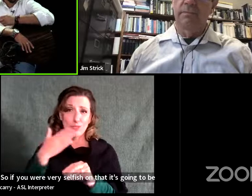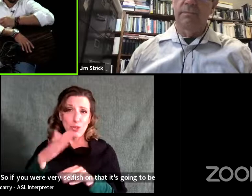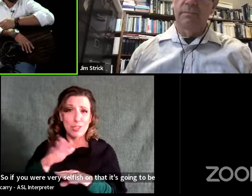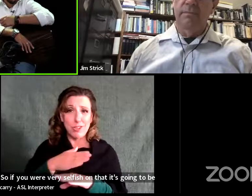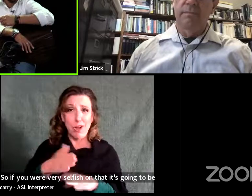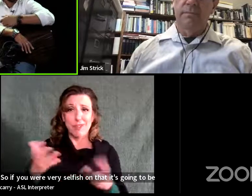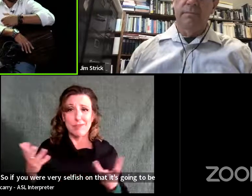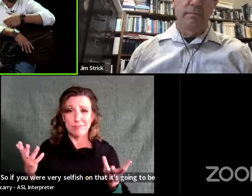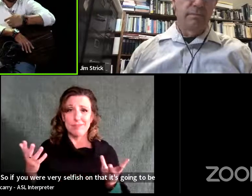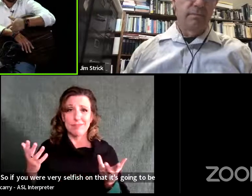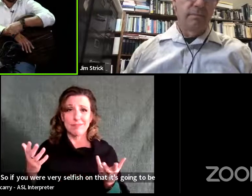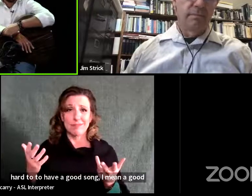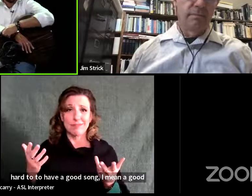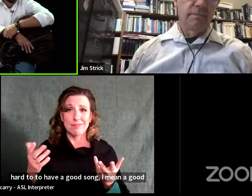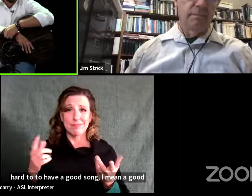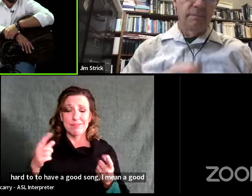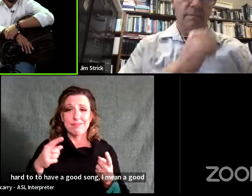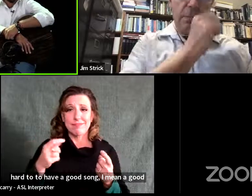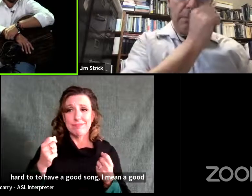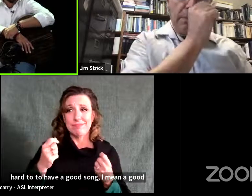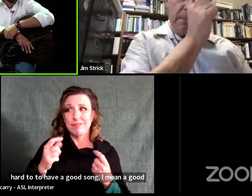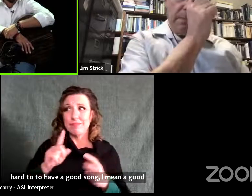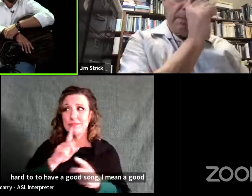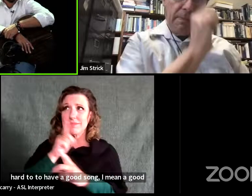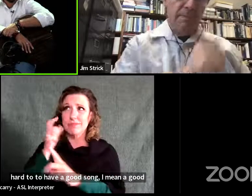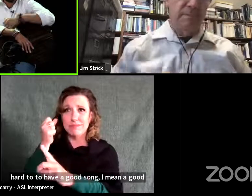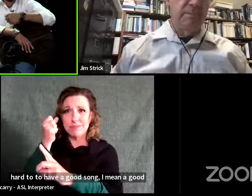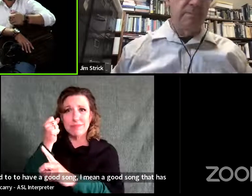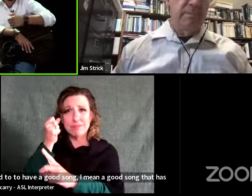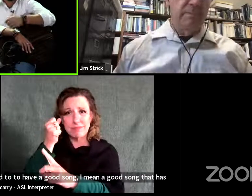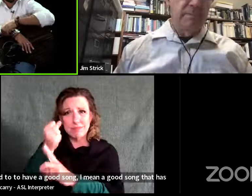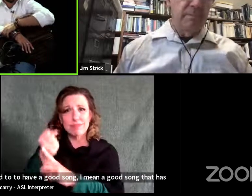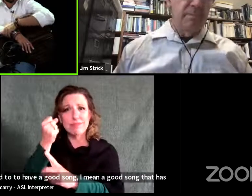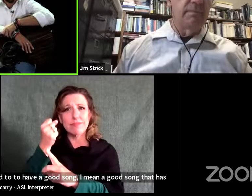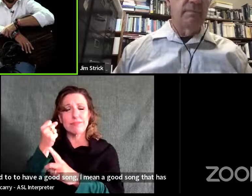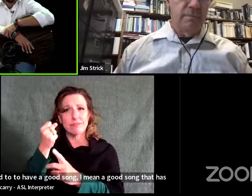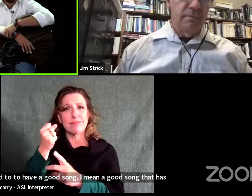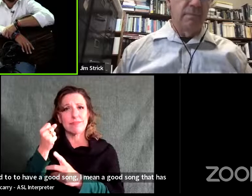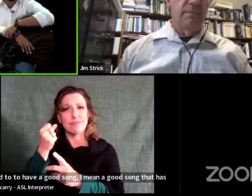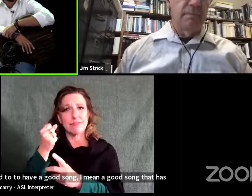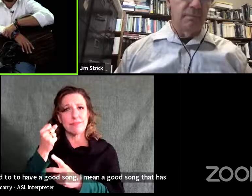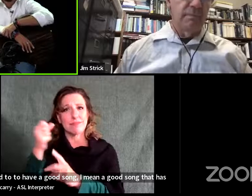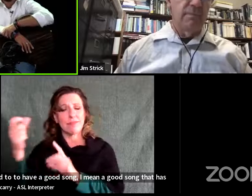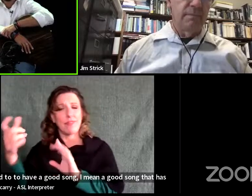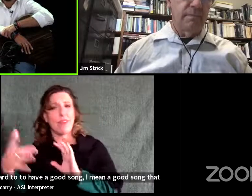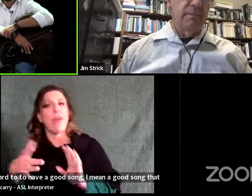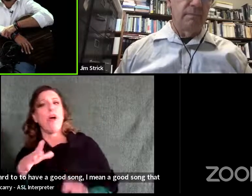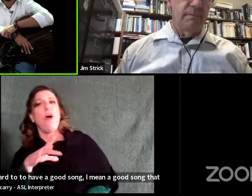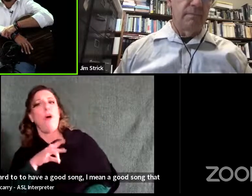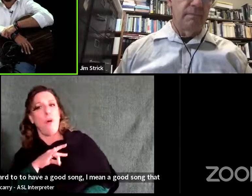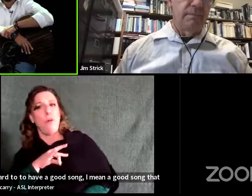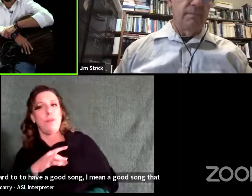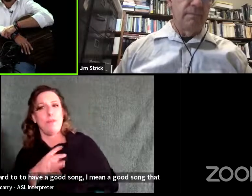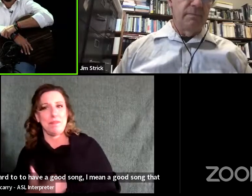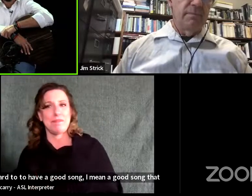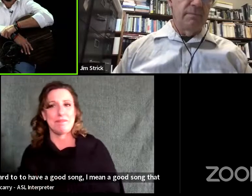I mean, a good song that has, you know, some echo in some other people.